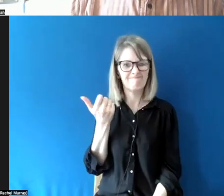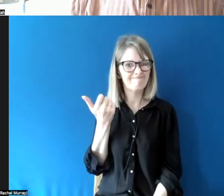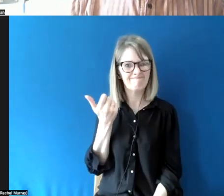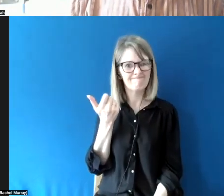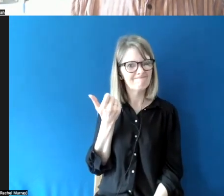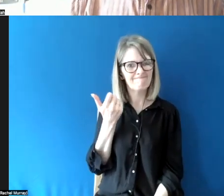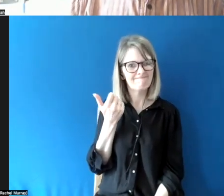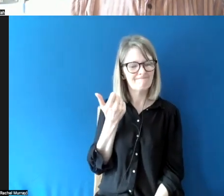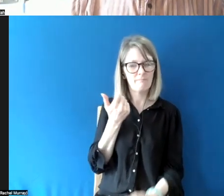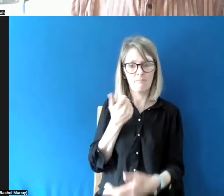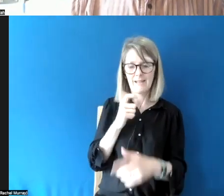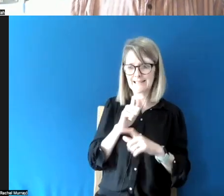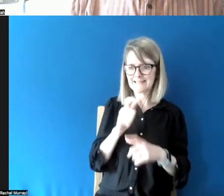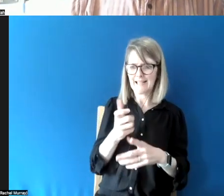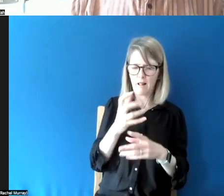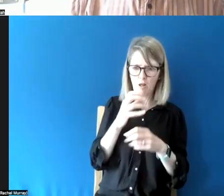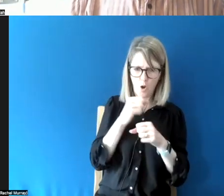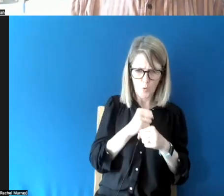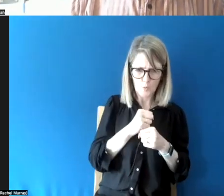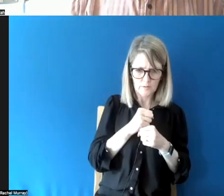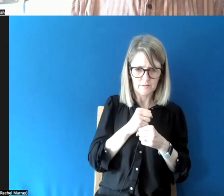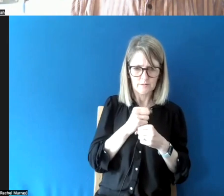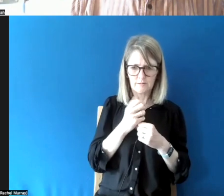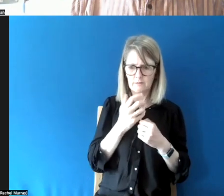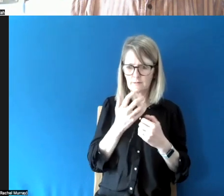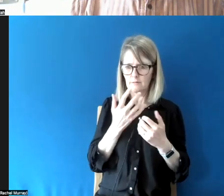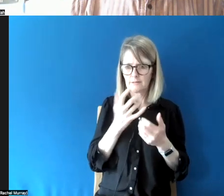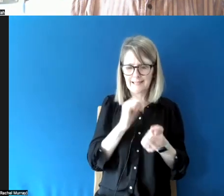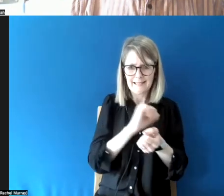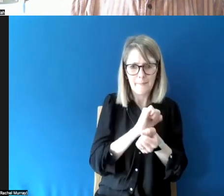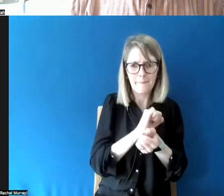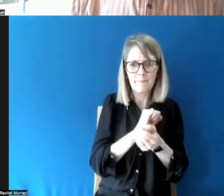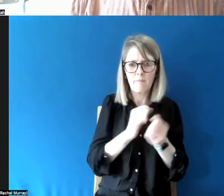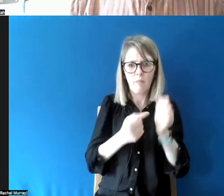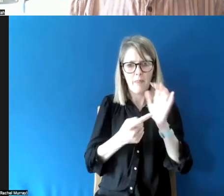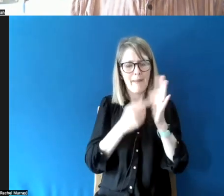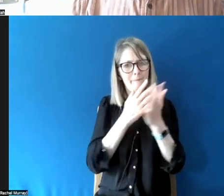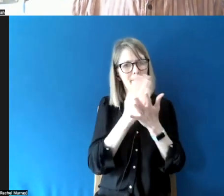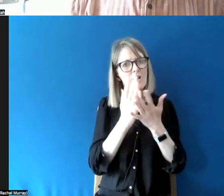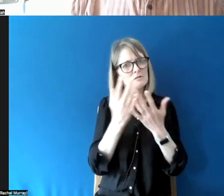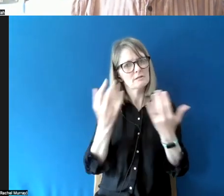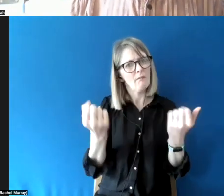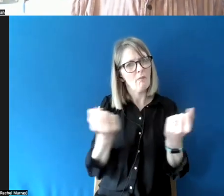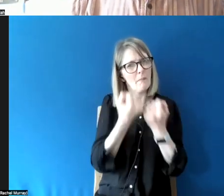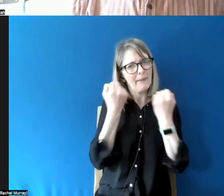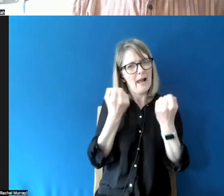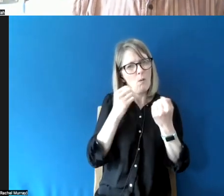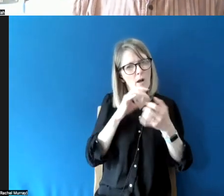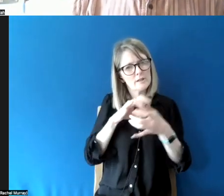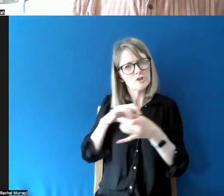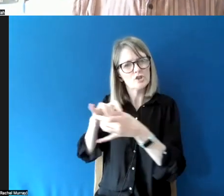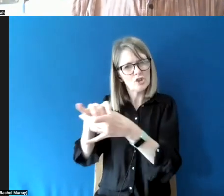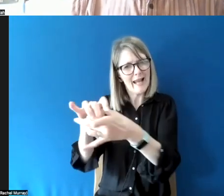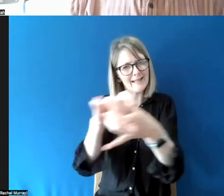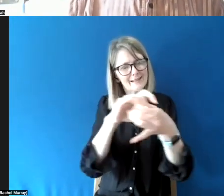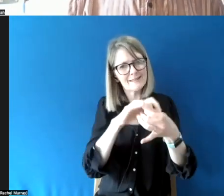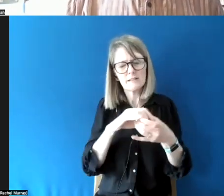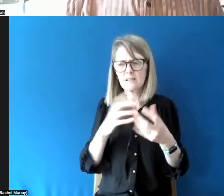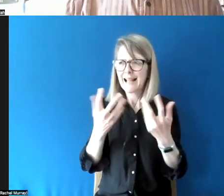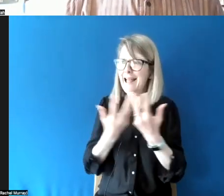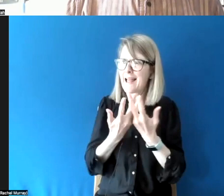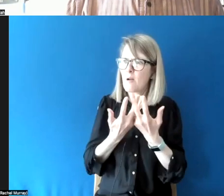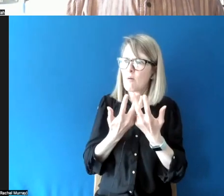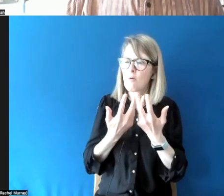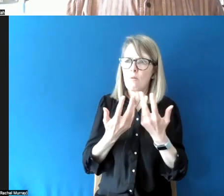shifting language, the main part of that power chain. So how can we